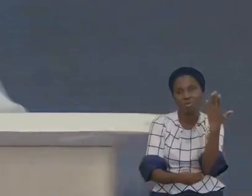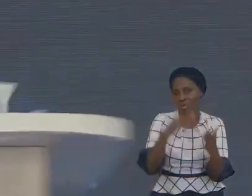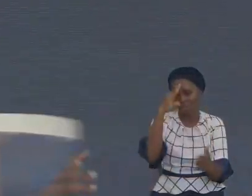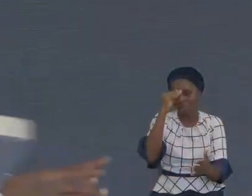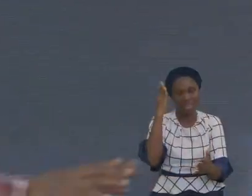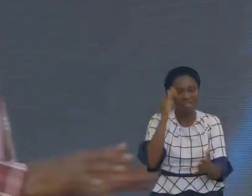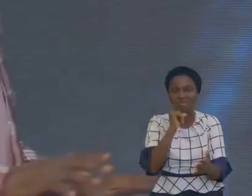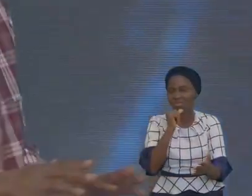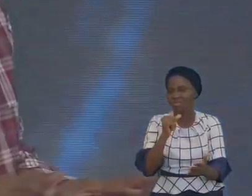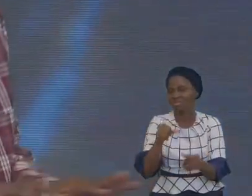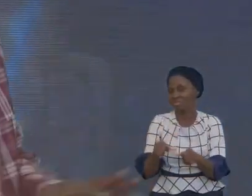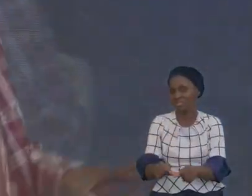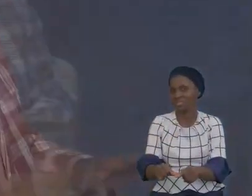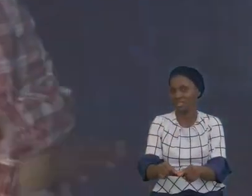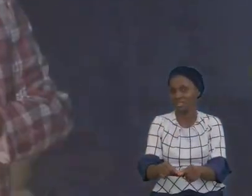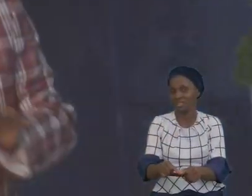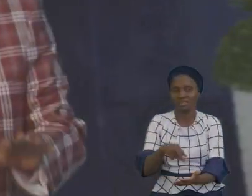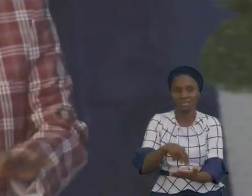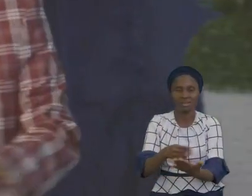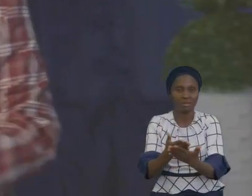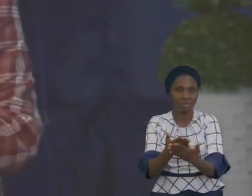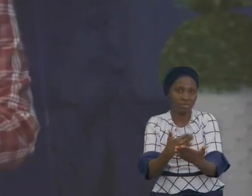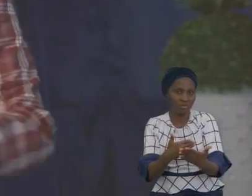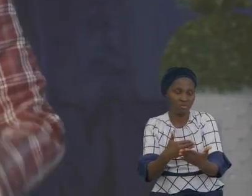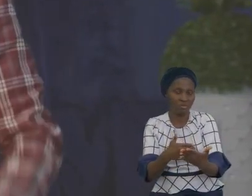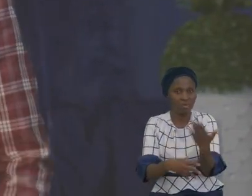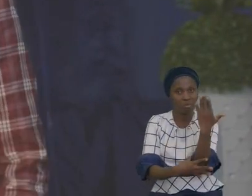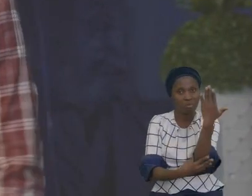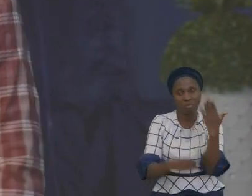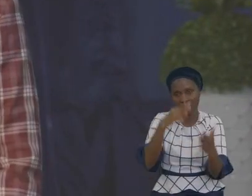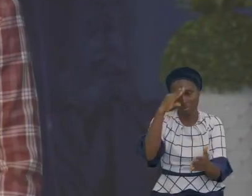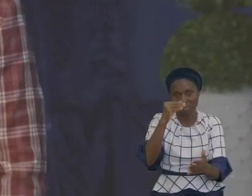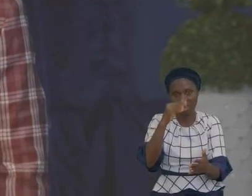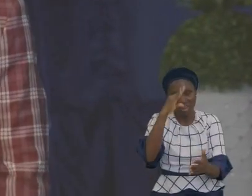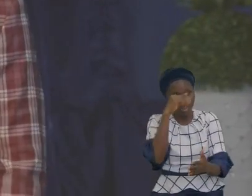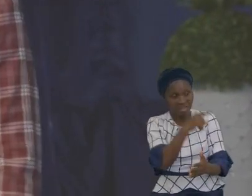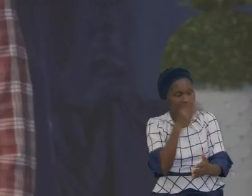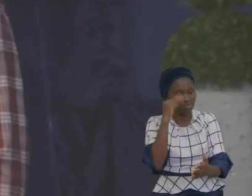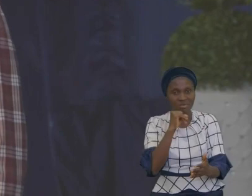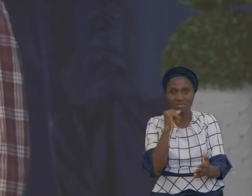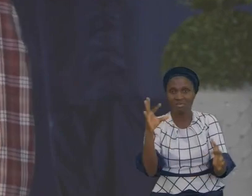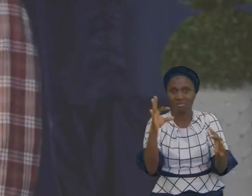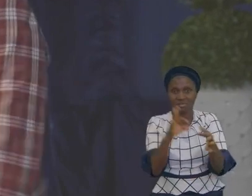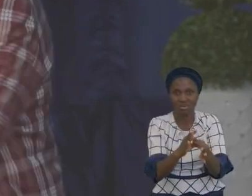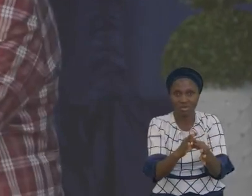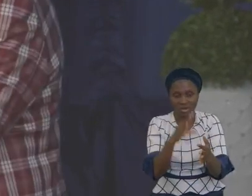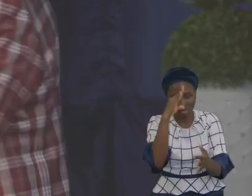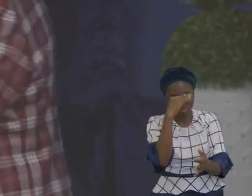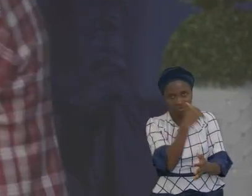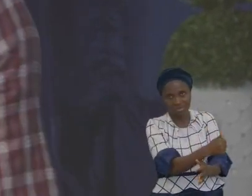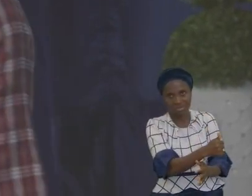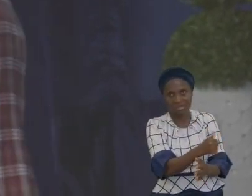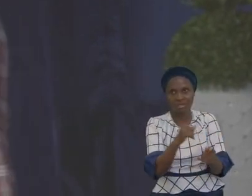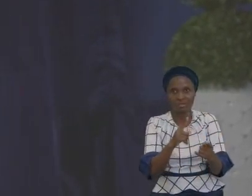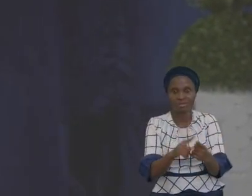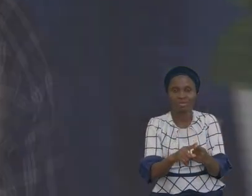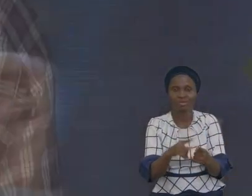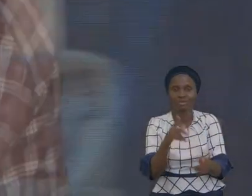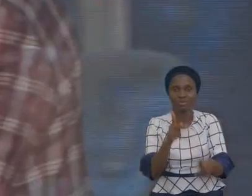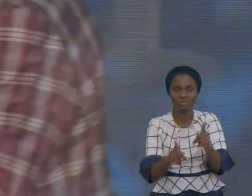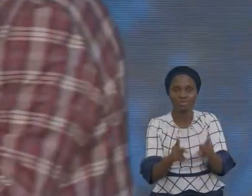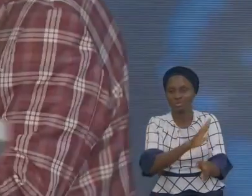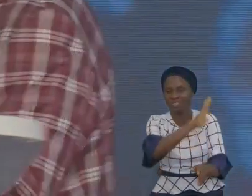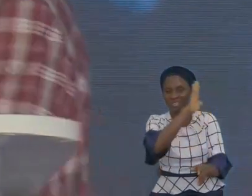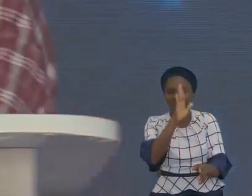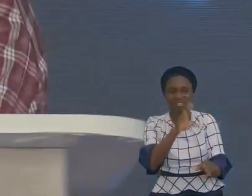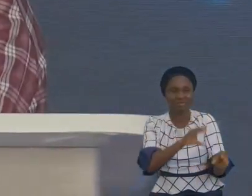will not join himself with the never-do-well people. He